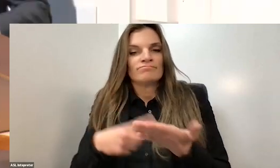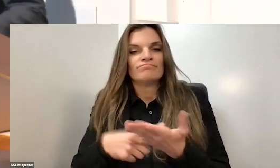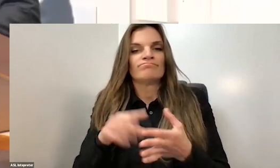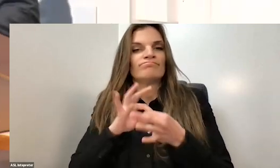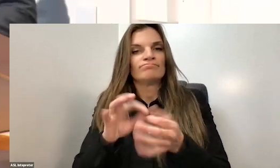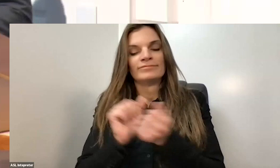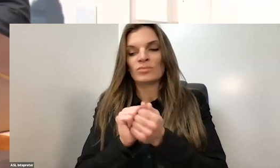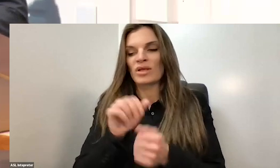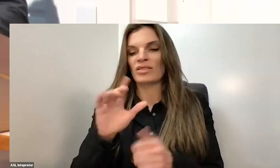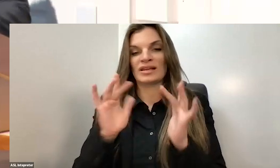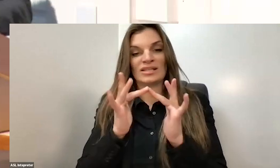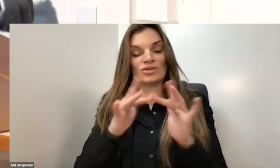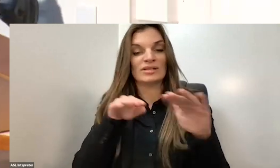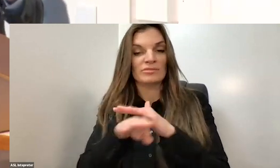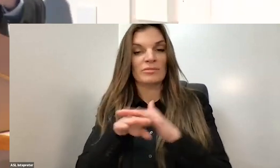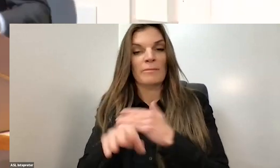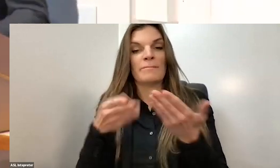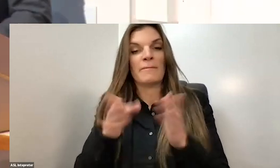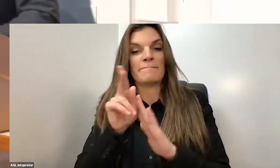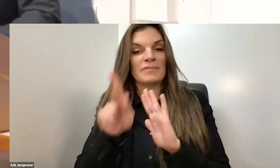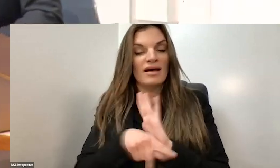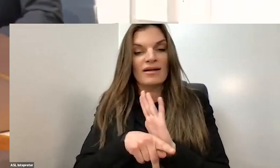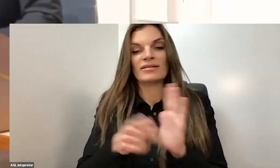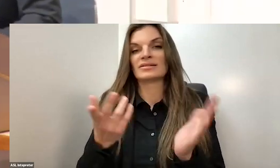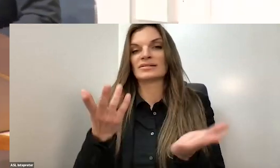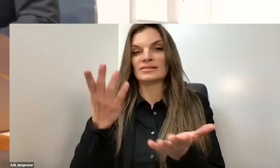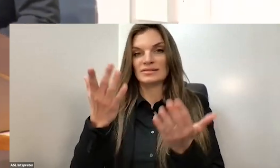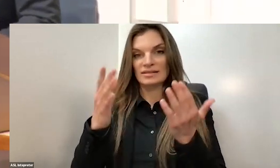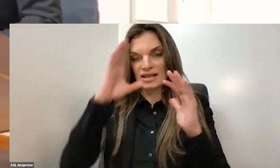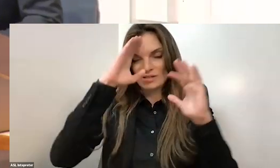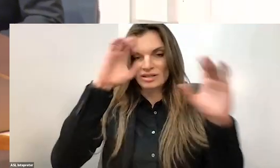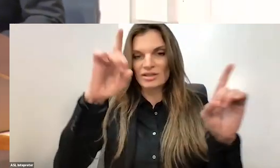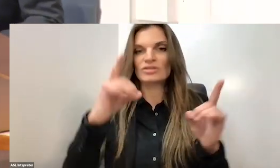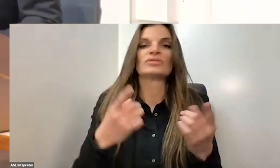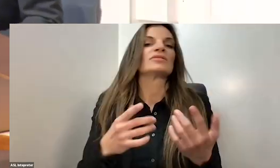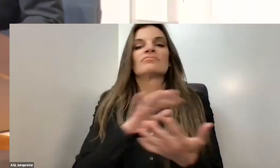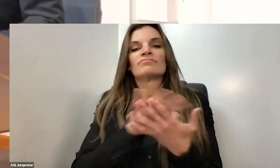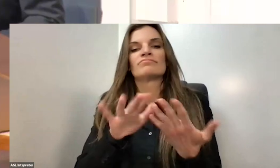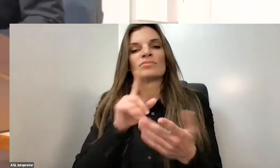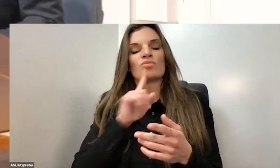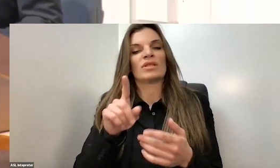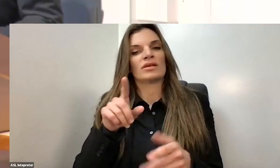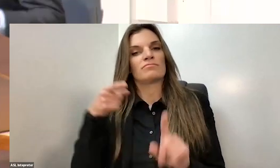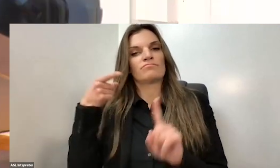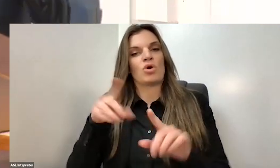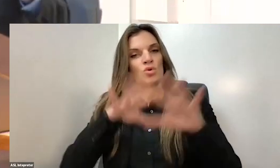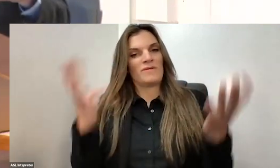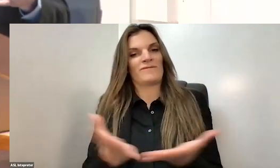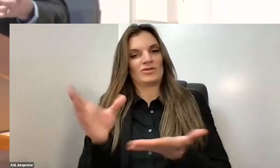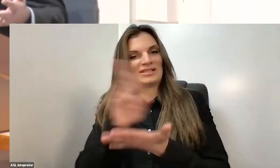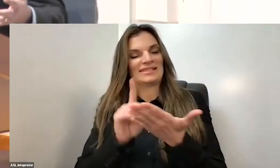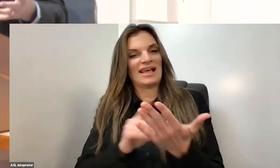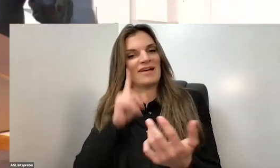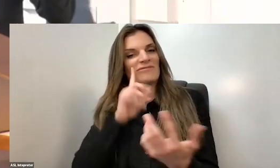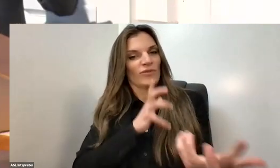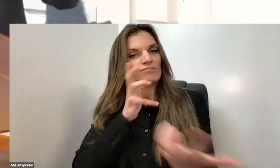to digital accessibility, public policy, technology, education, and universal design. So we're very fortunate to